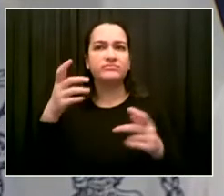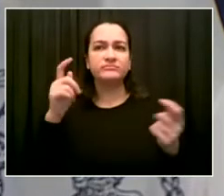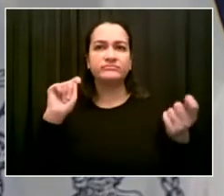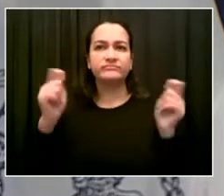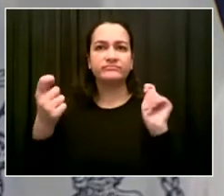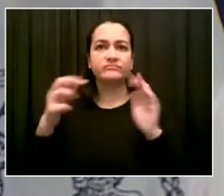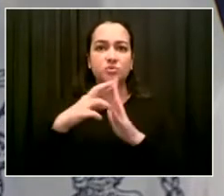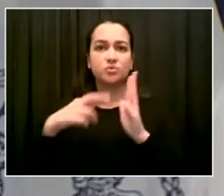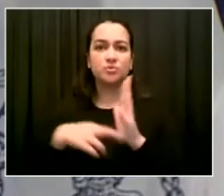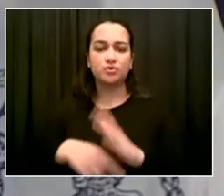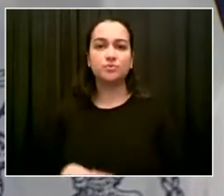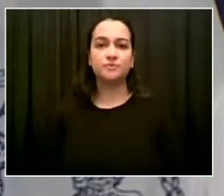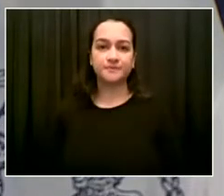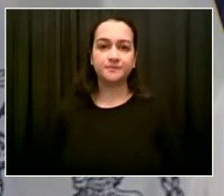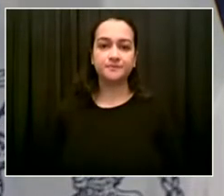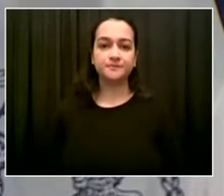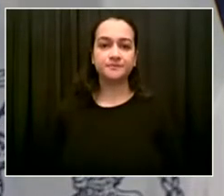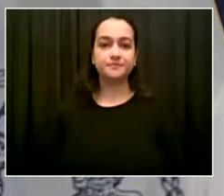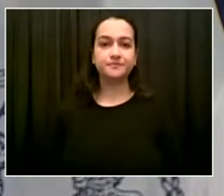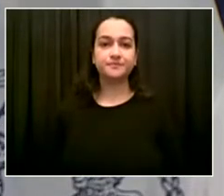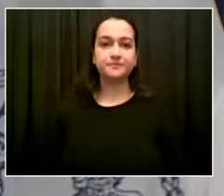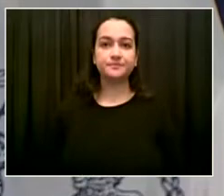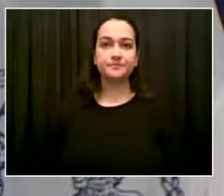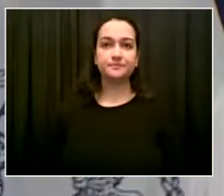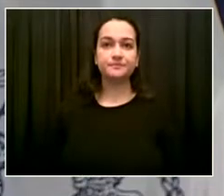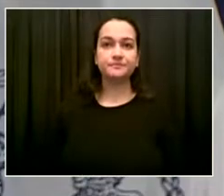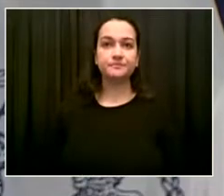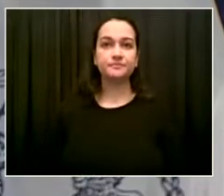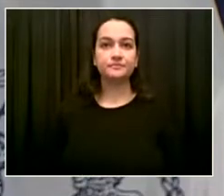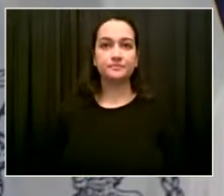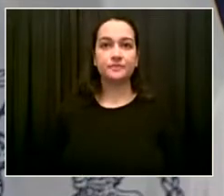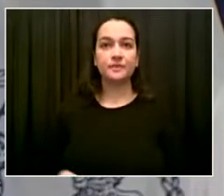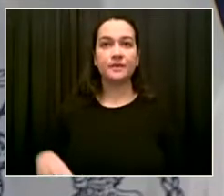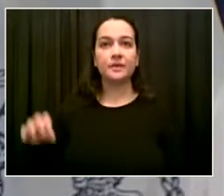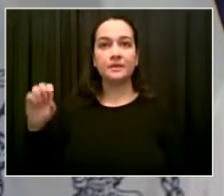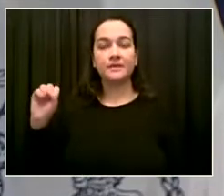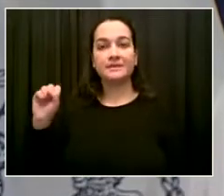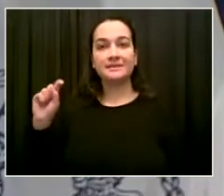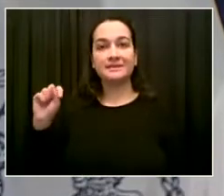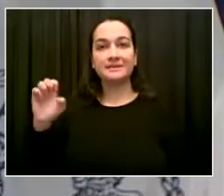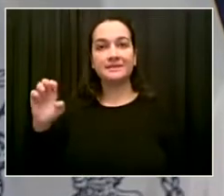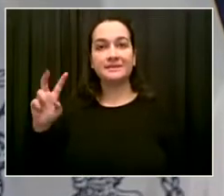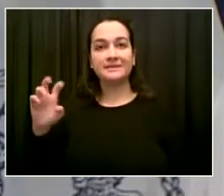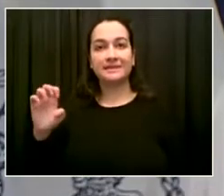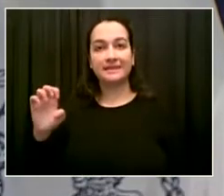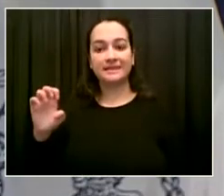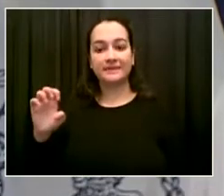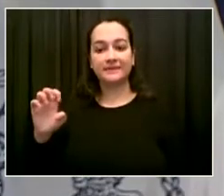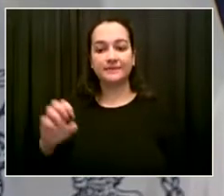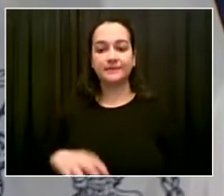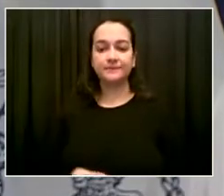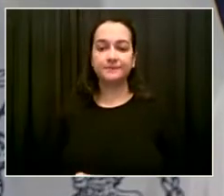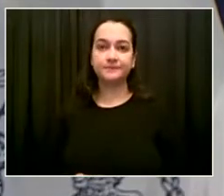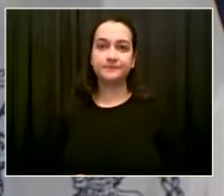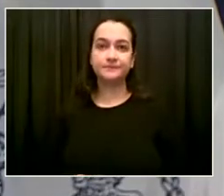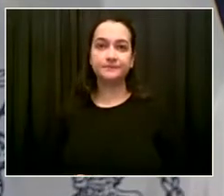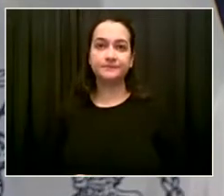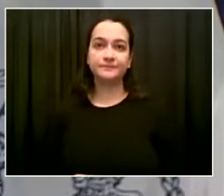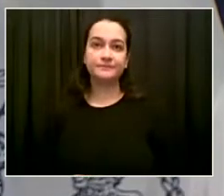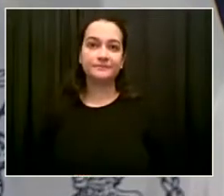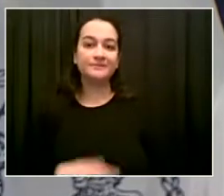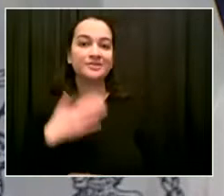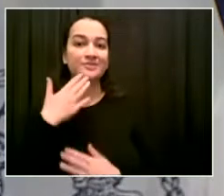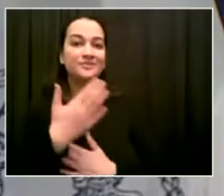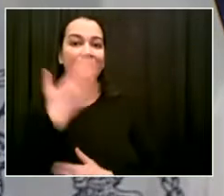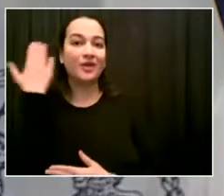Good morning, Mr. Mayor. How are you? Good, Steve. How you been? I'm all right. I'm Team Universal DH, just for the record. I am